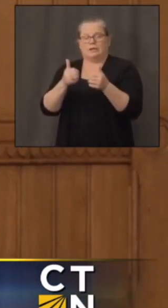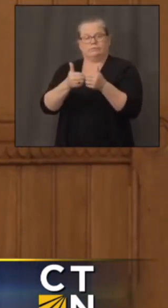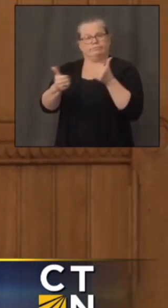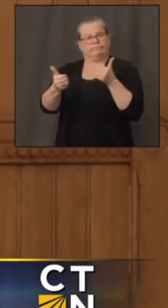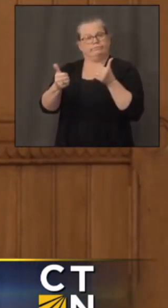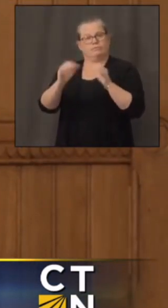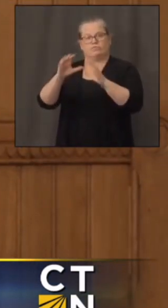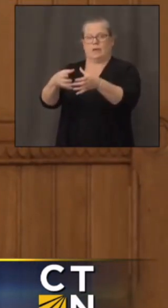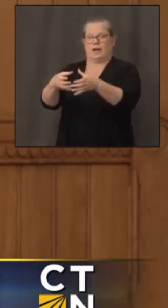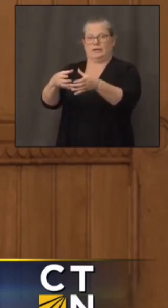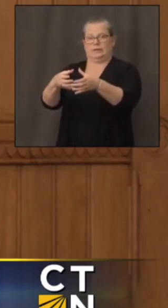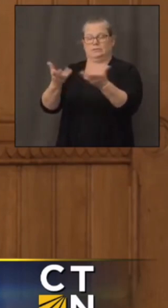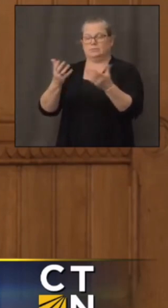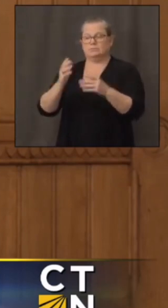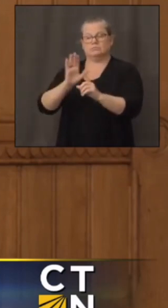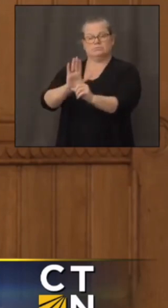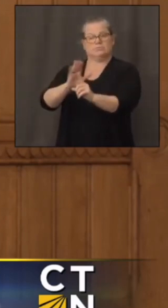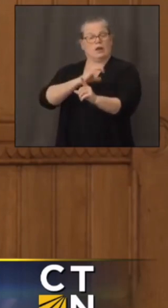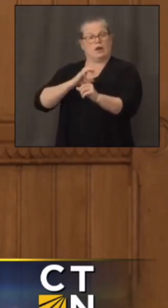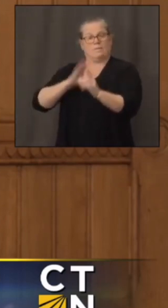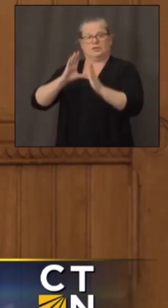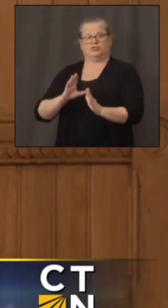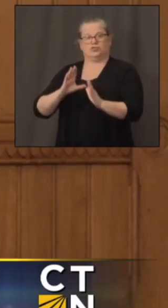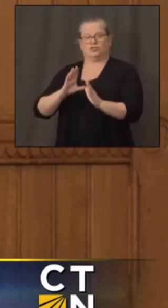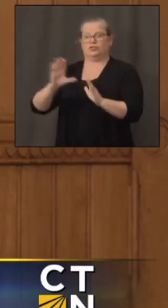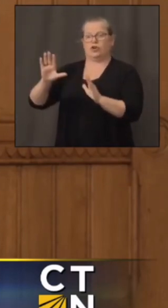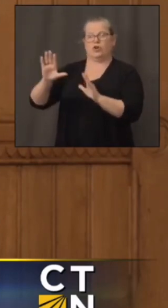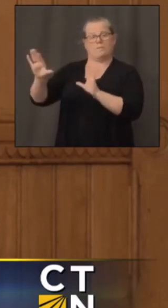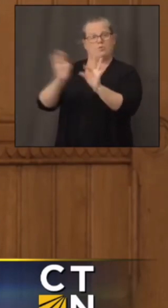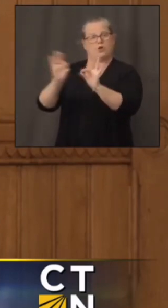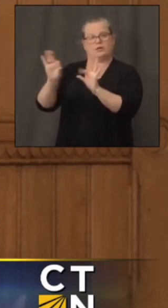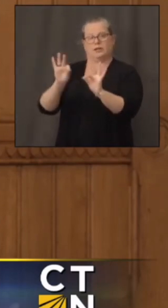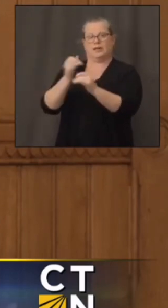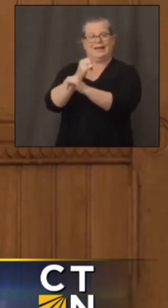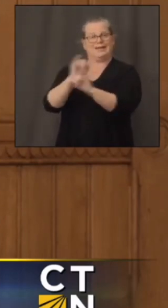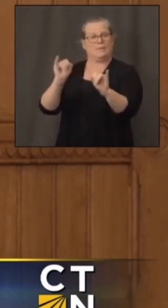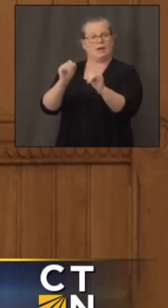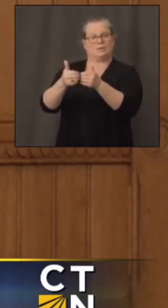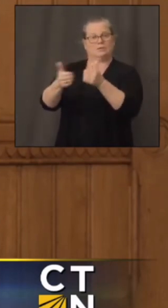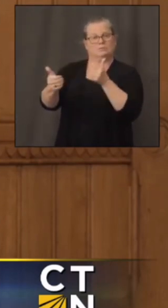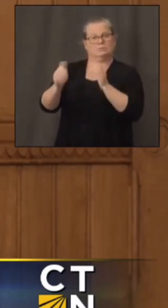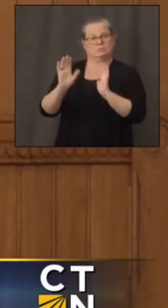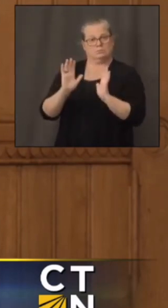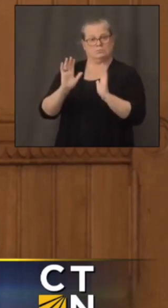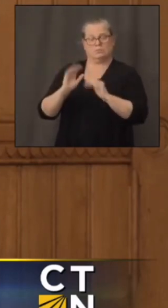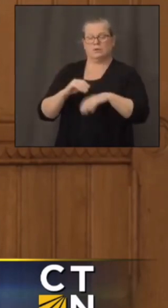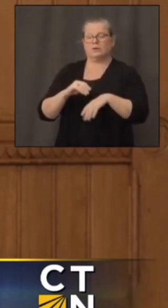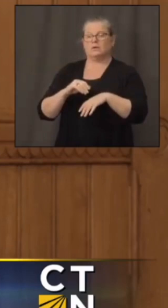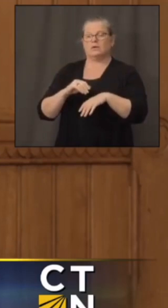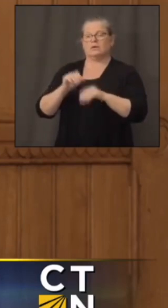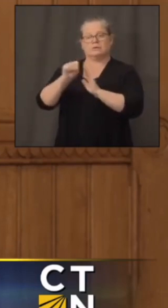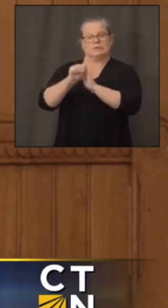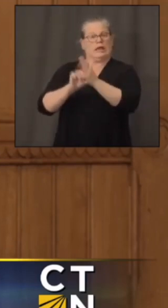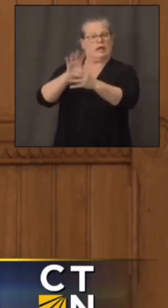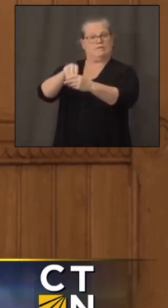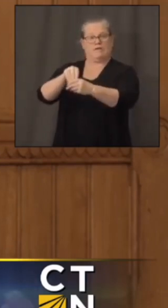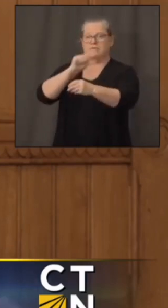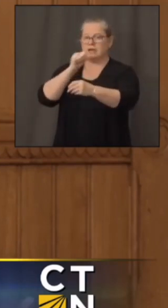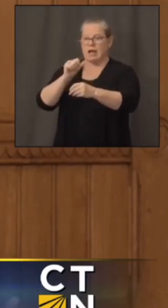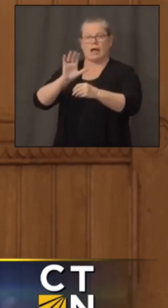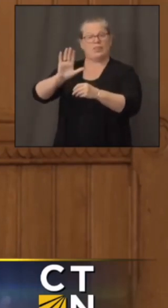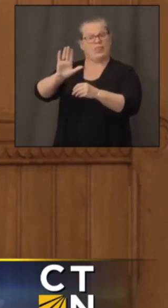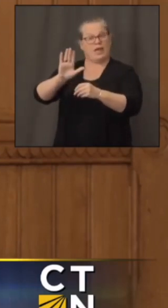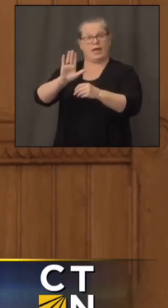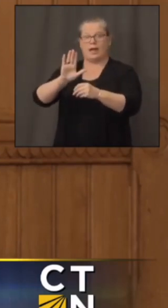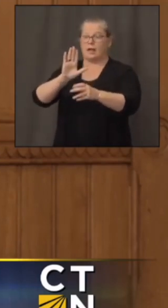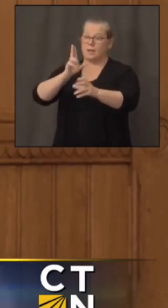commissioners. Their process provides all of the parties and participants an opportunity to participate, to ask